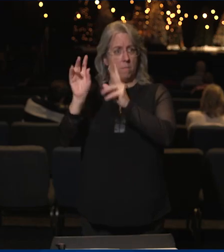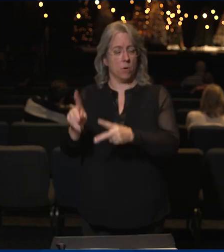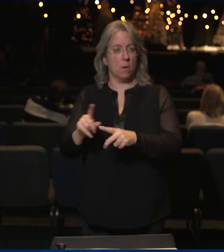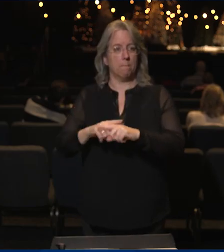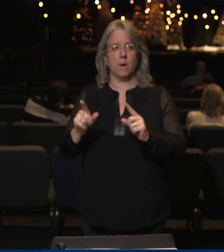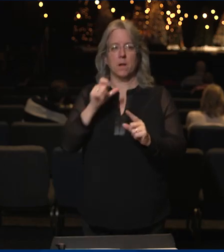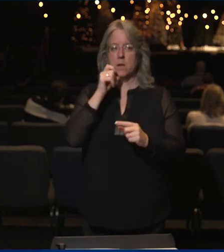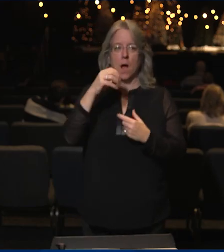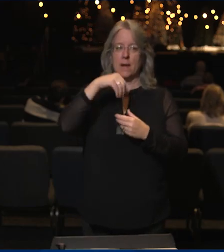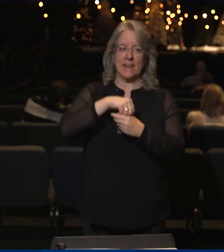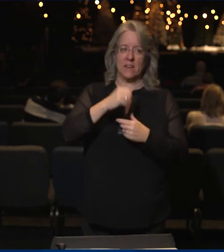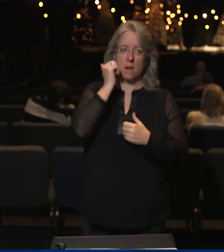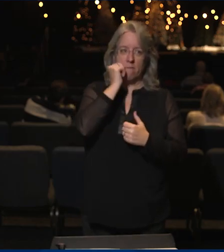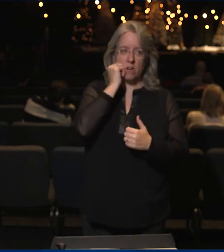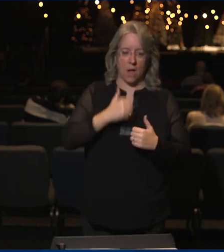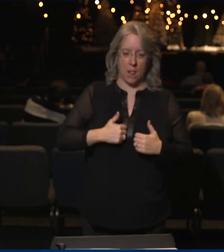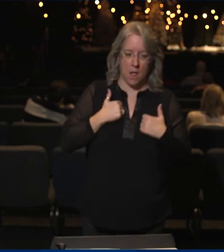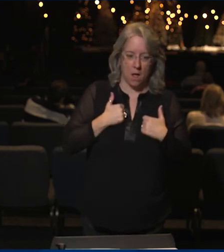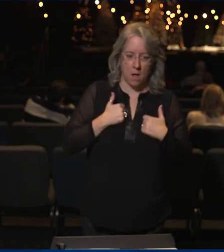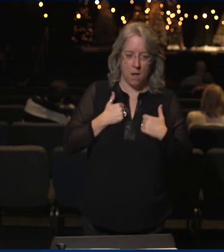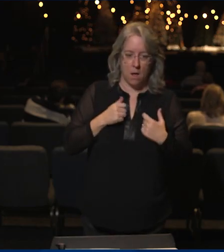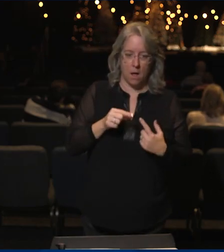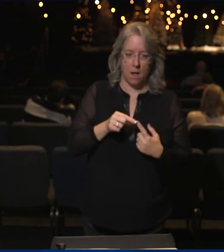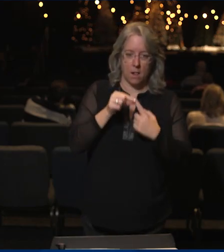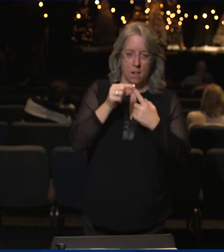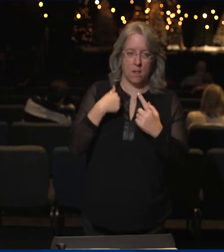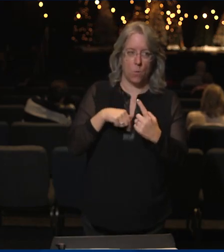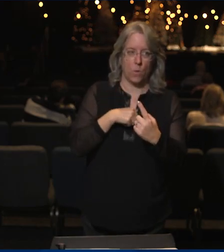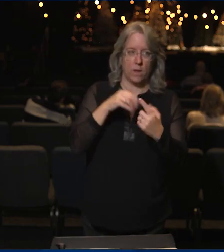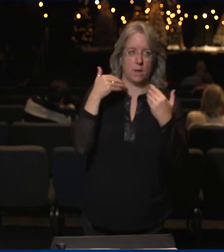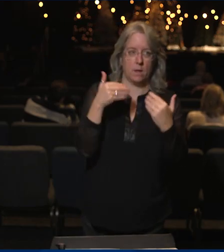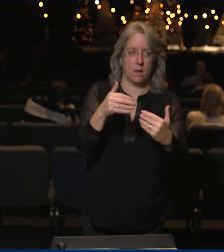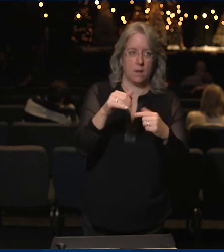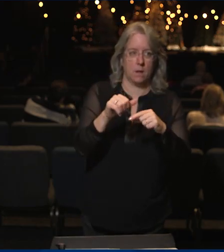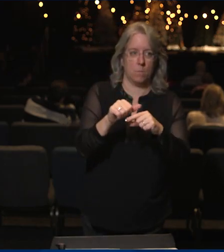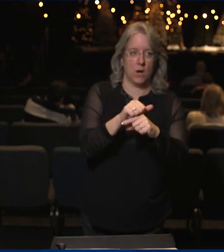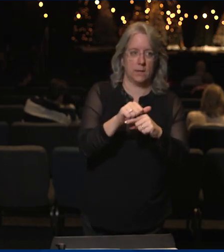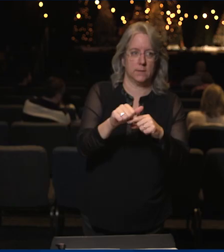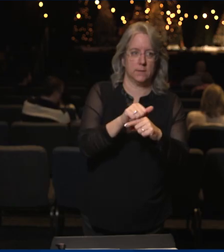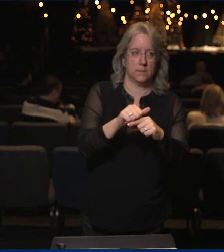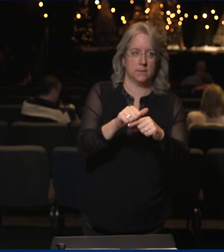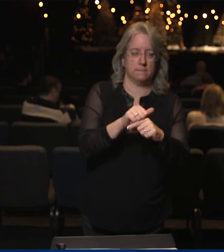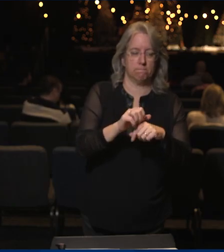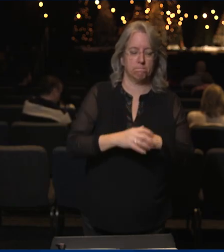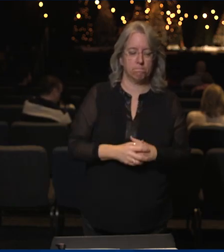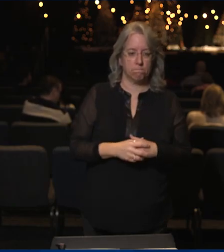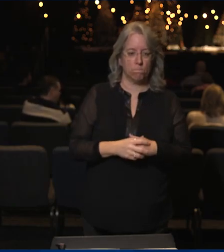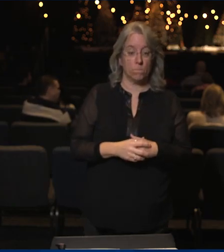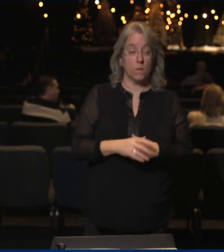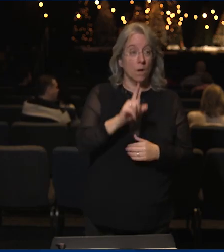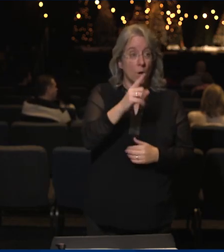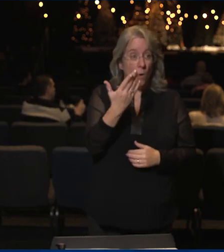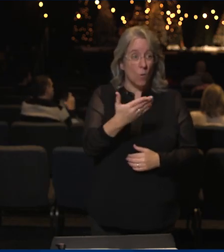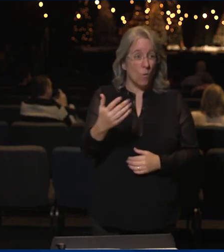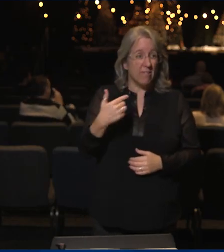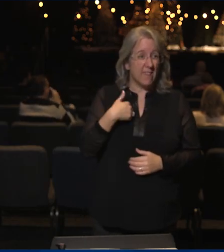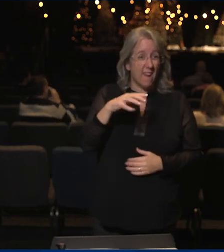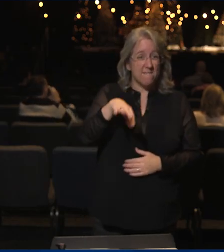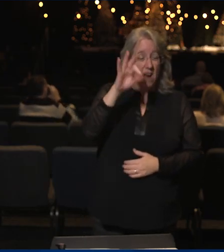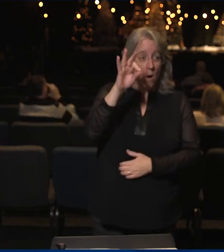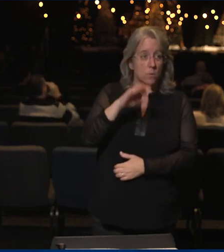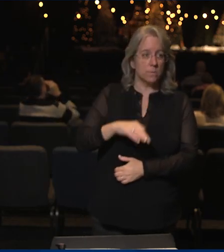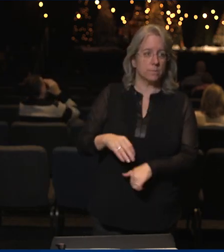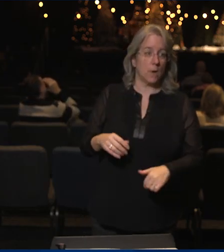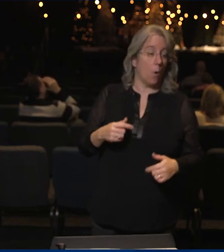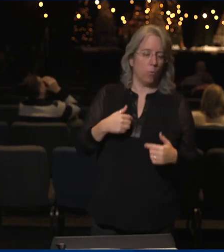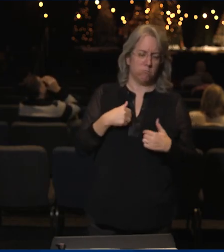practice unless we practice. One of the things that I found was a note. I